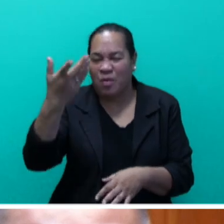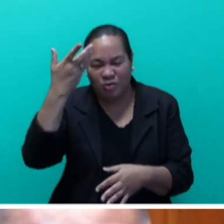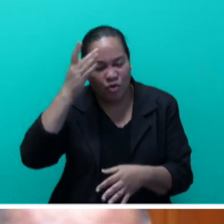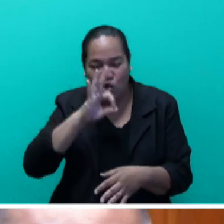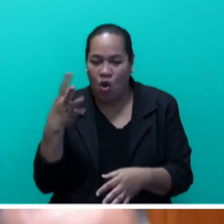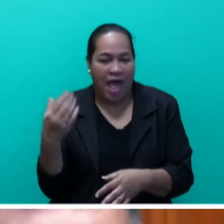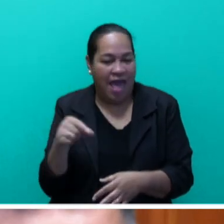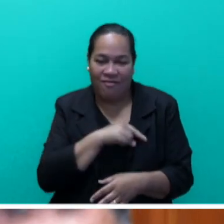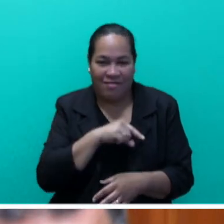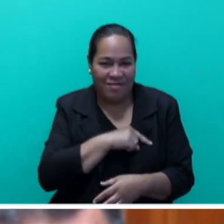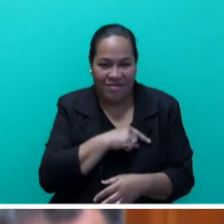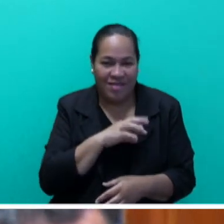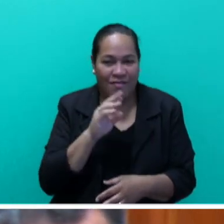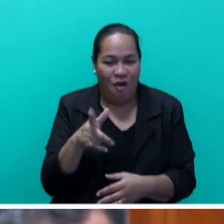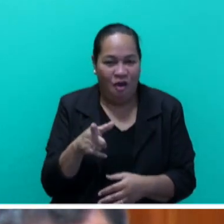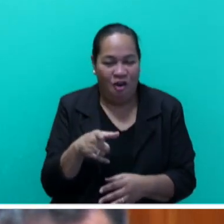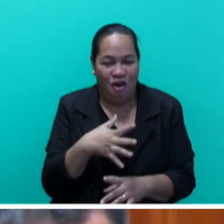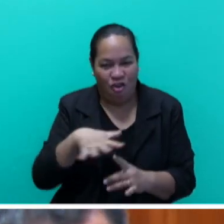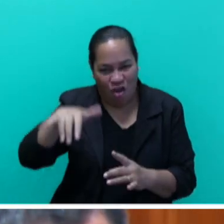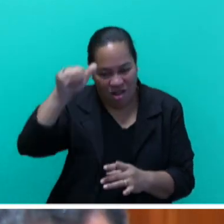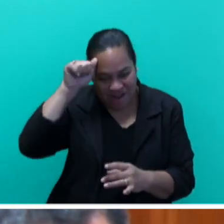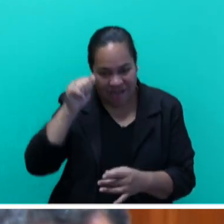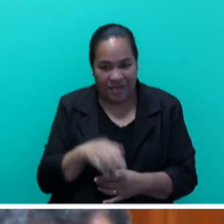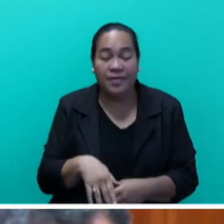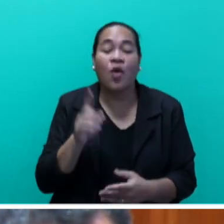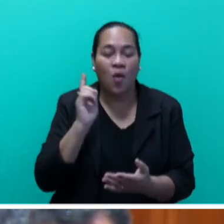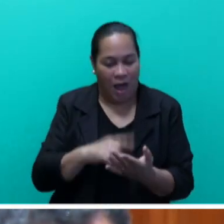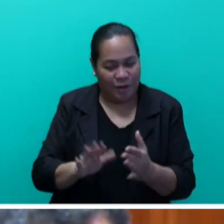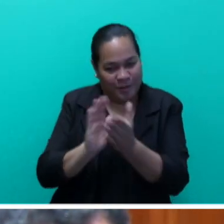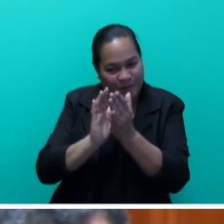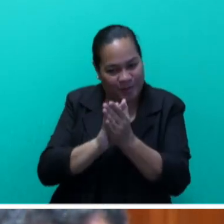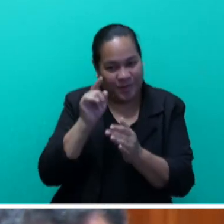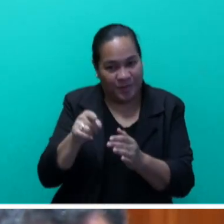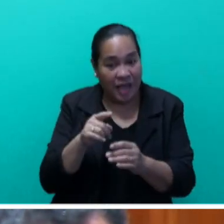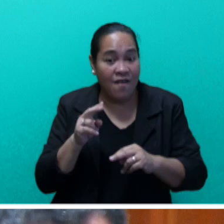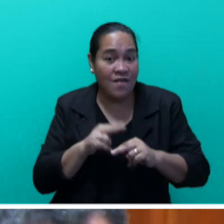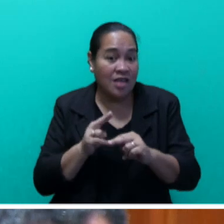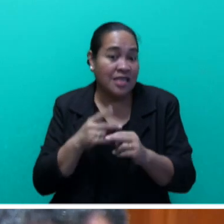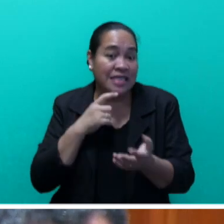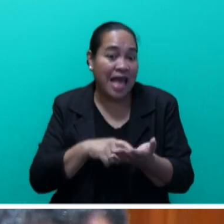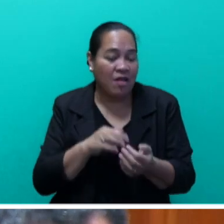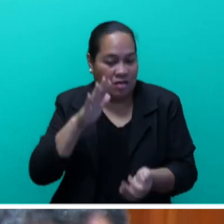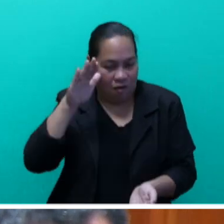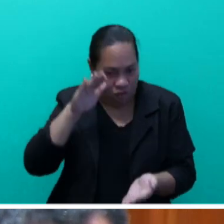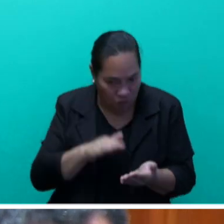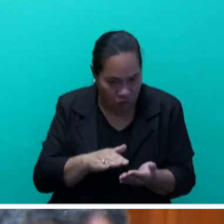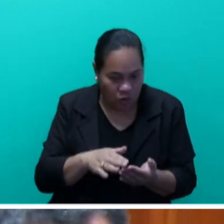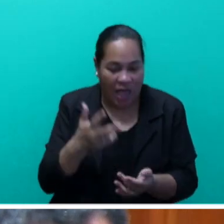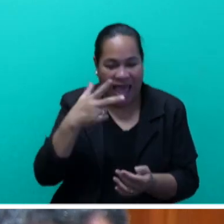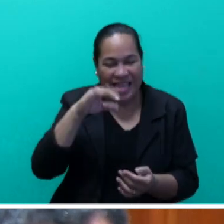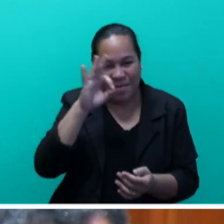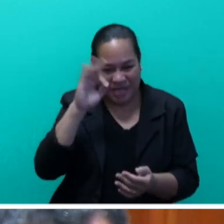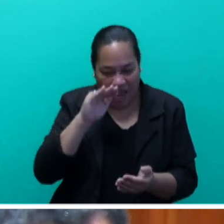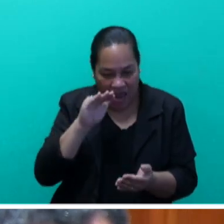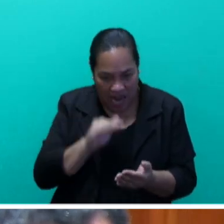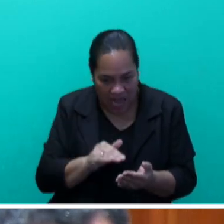these attributes. Mr. Speaker, sir, it is commendable that Fiji's debt has now fallen to less than 80%,